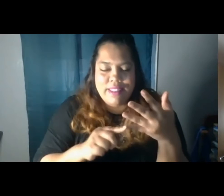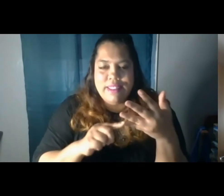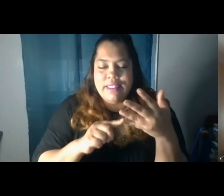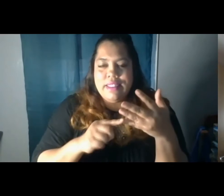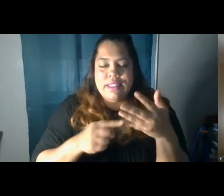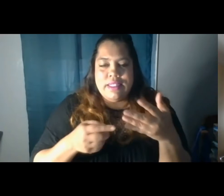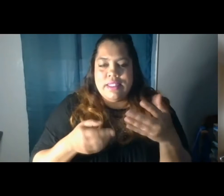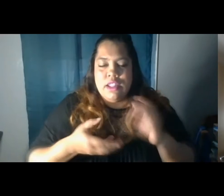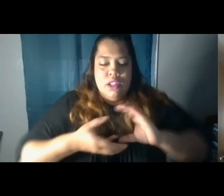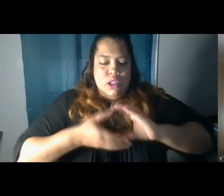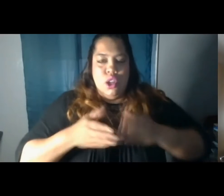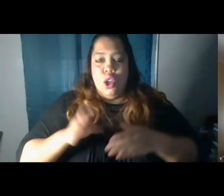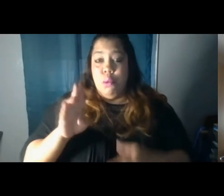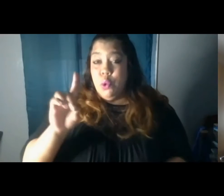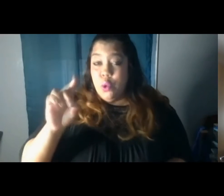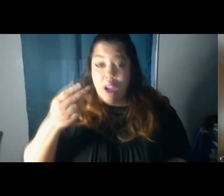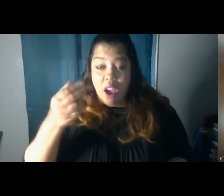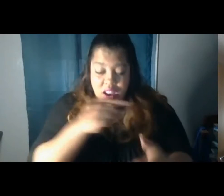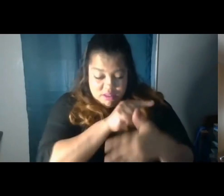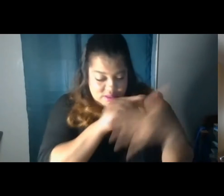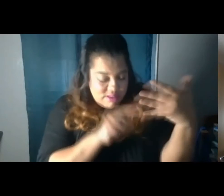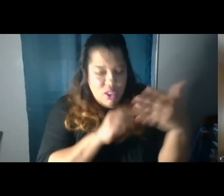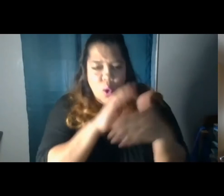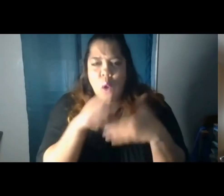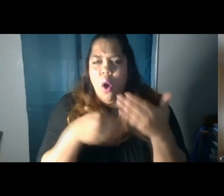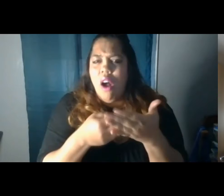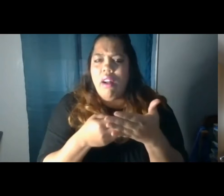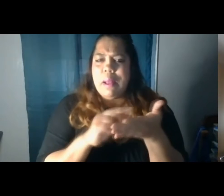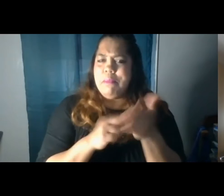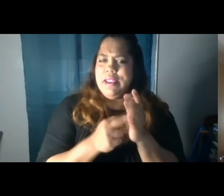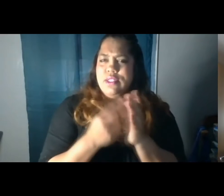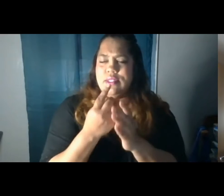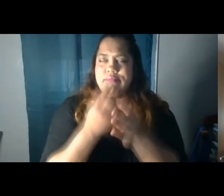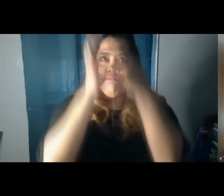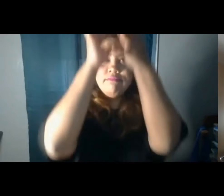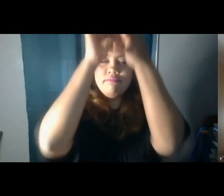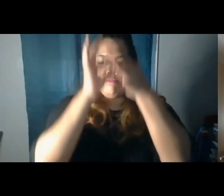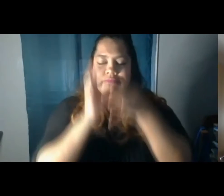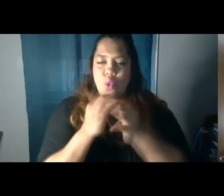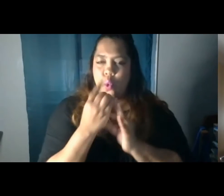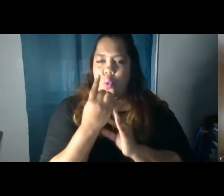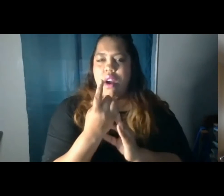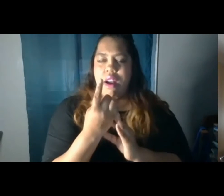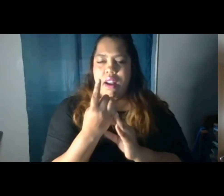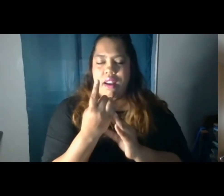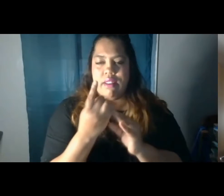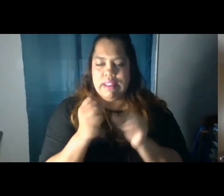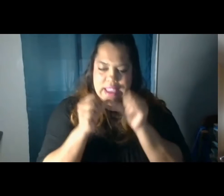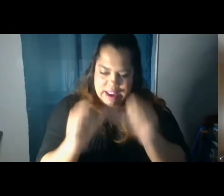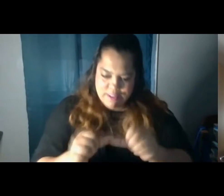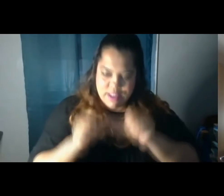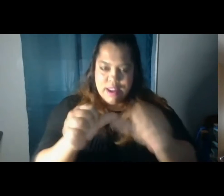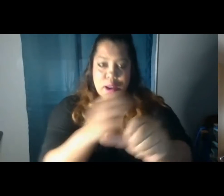one eternal, infinite power that created all of life out of itself and called it